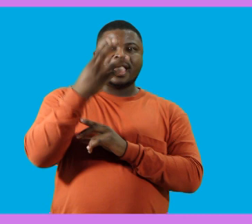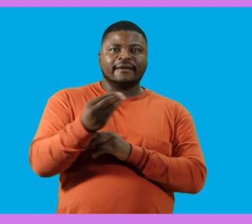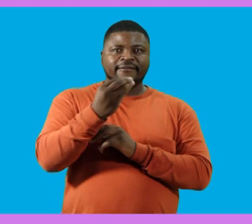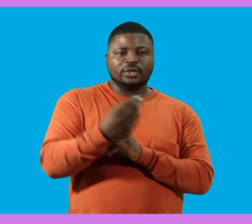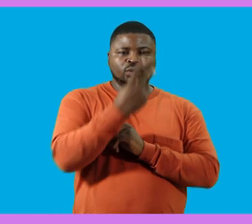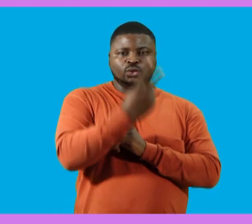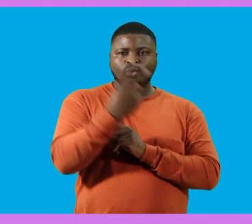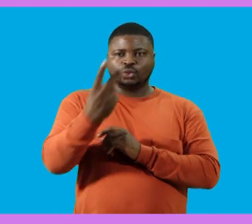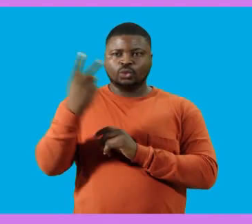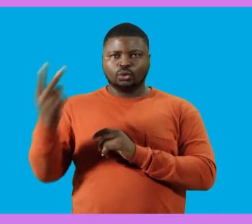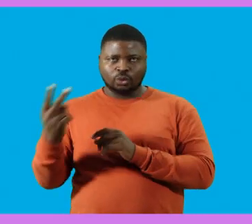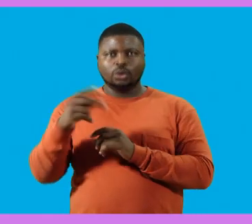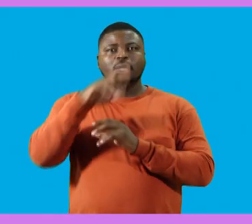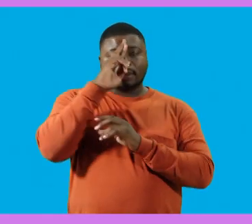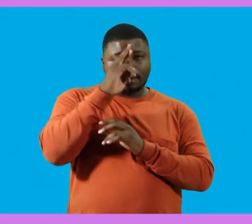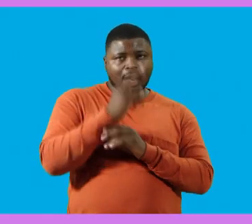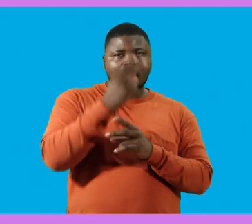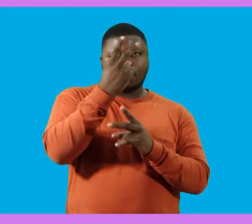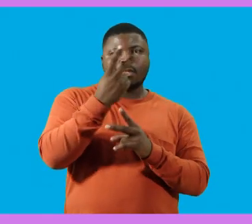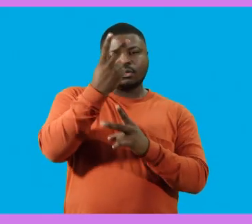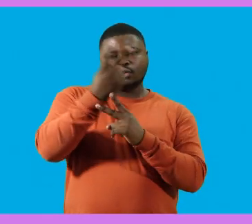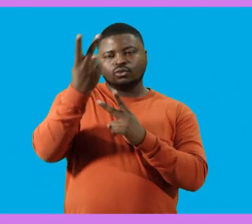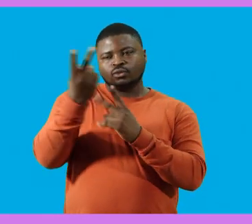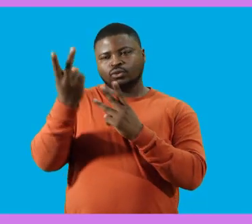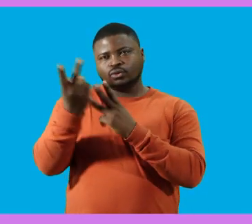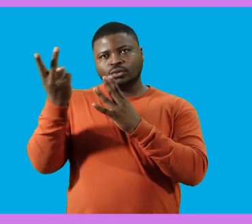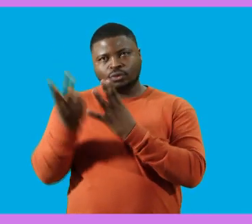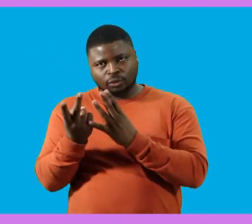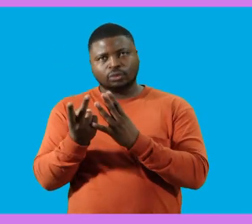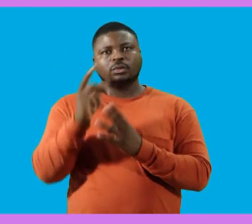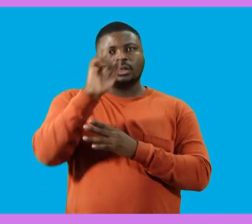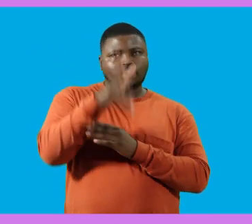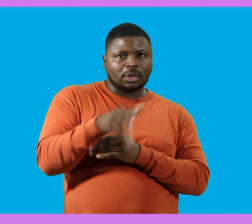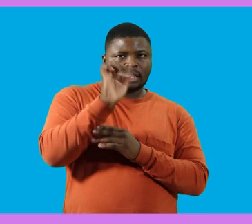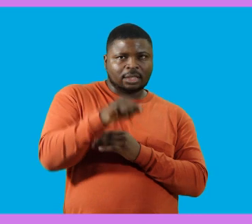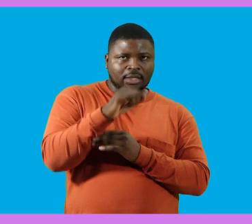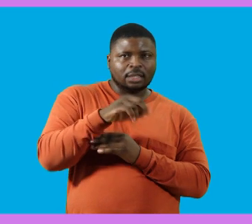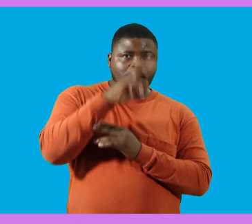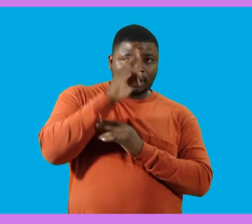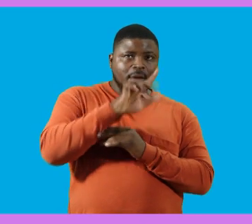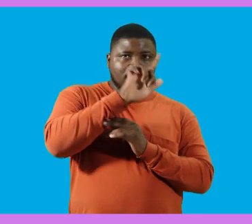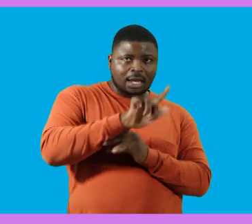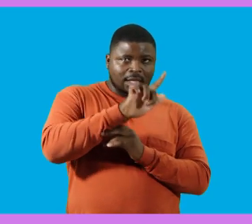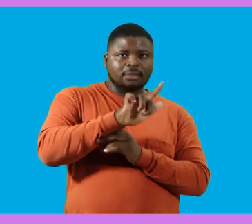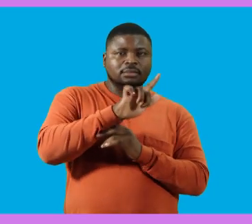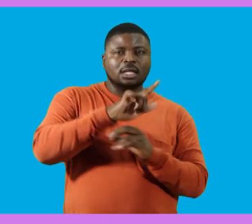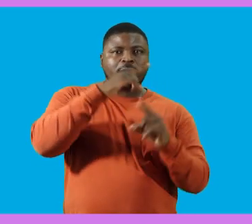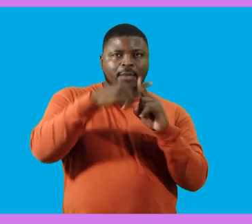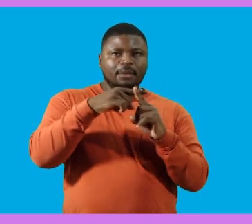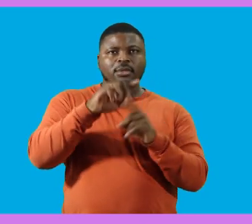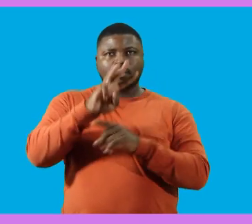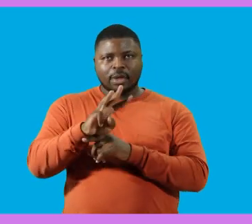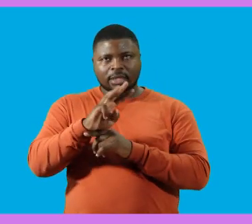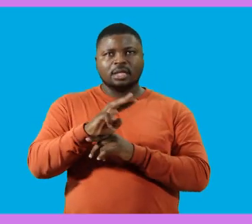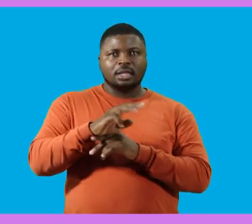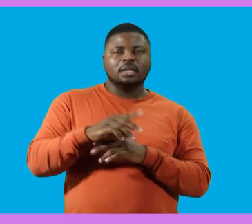there's 2 of each, so it's going to be 2 times the length times the width plus 2 times,